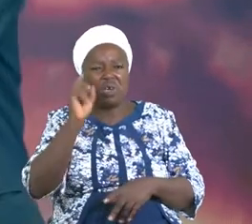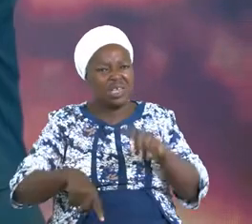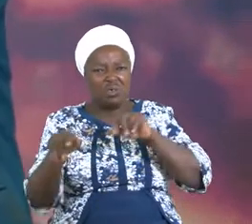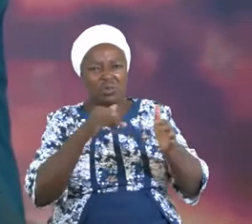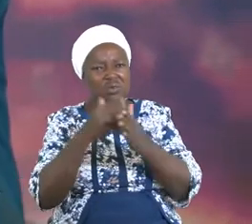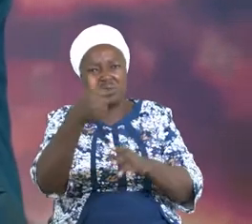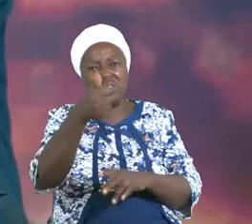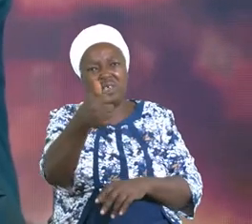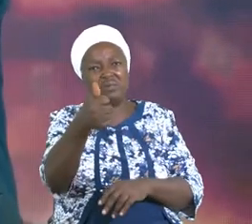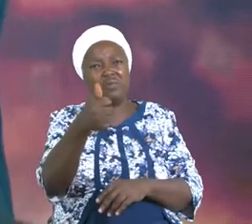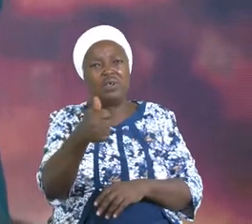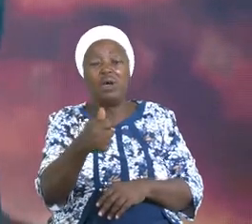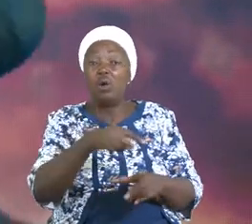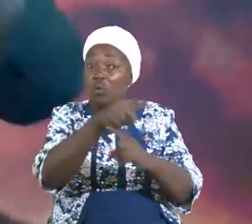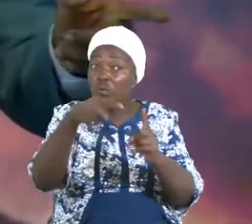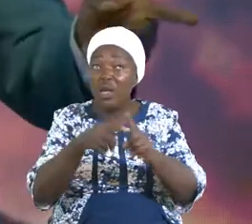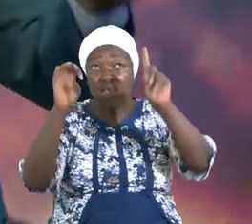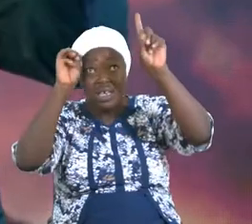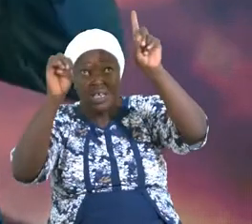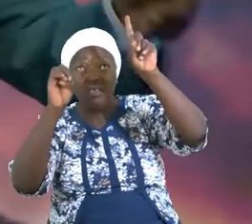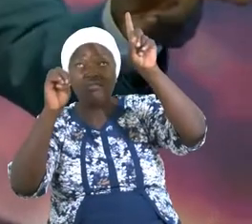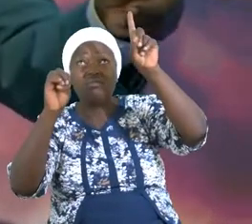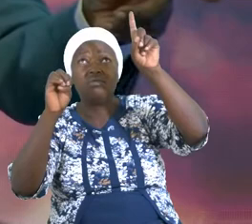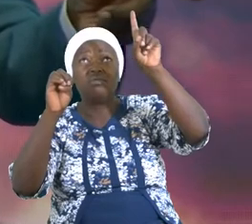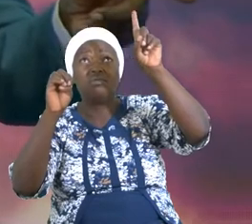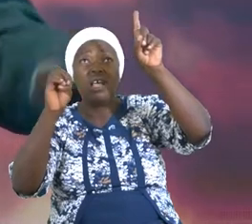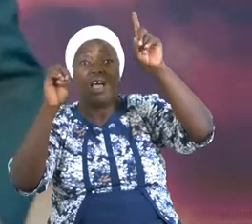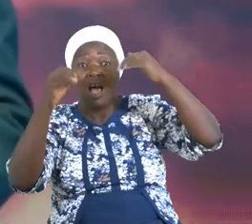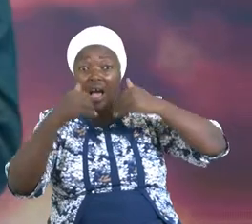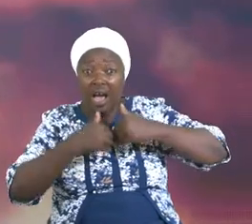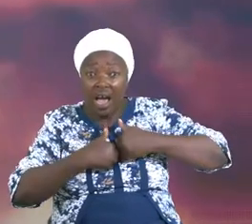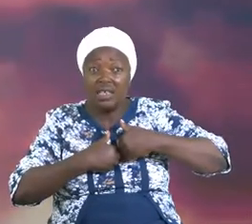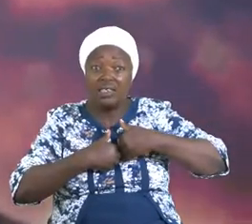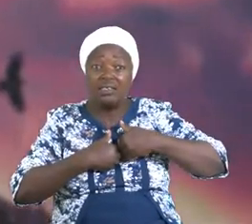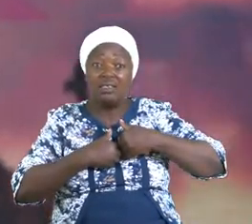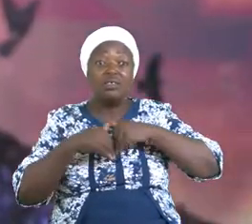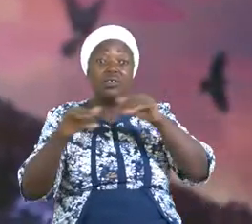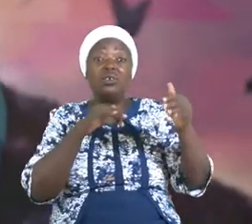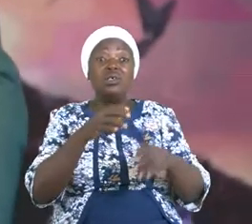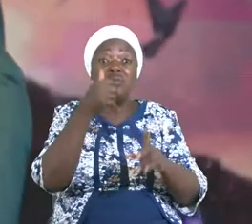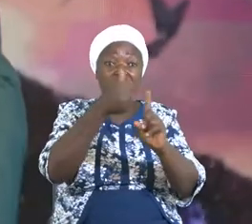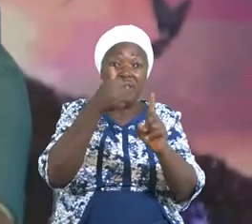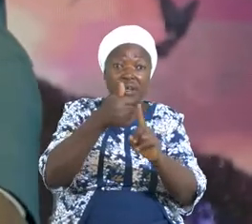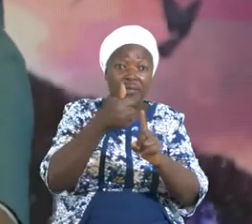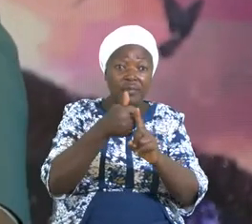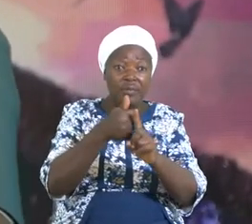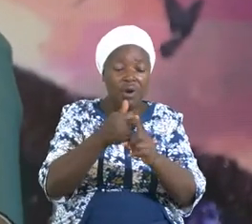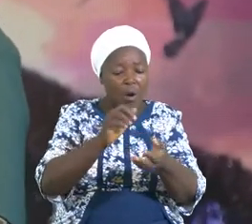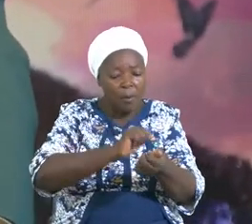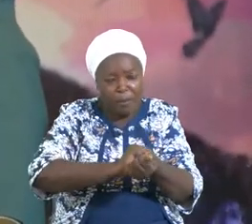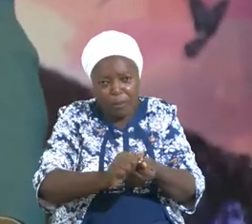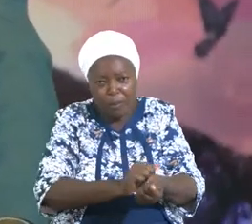he had by himself purged our sins,